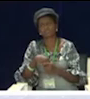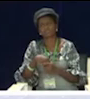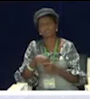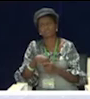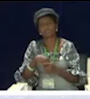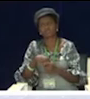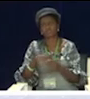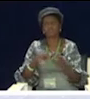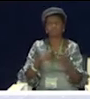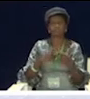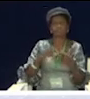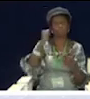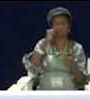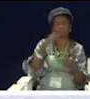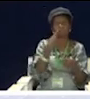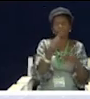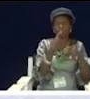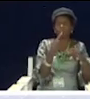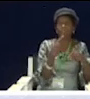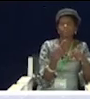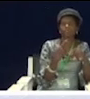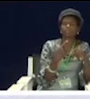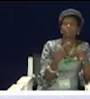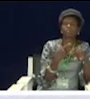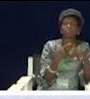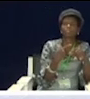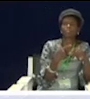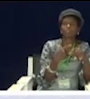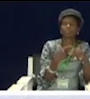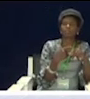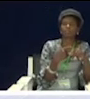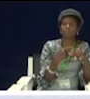And then she said, "Do you have tinko?"